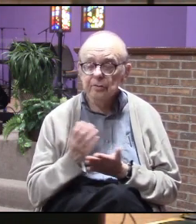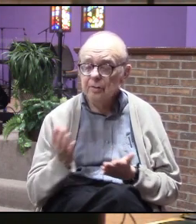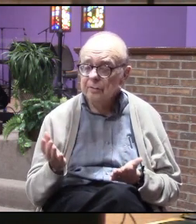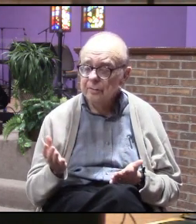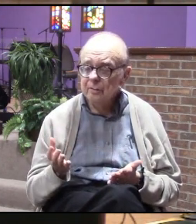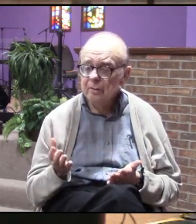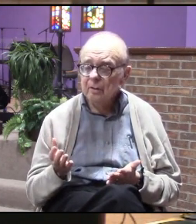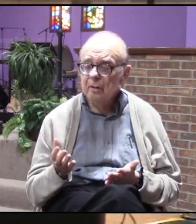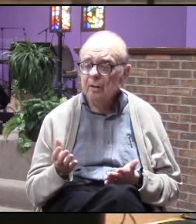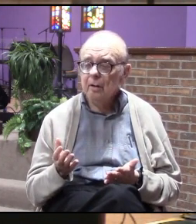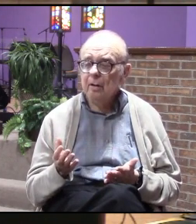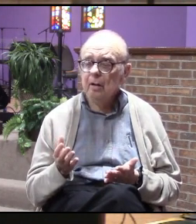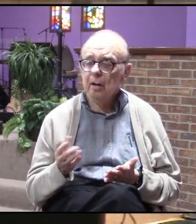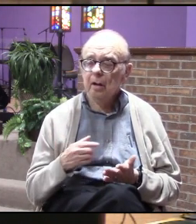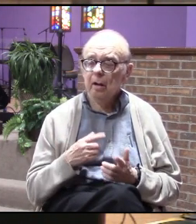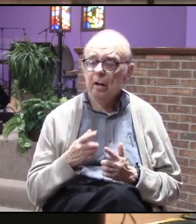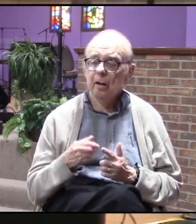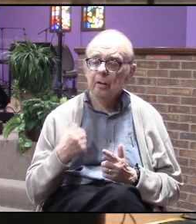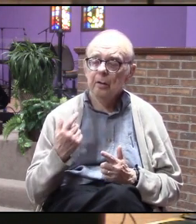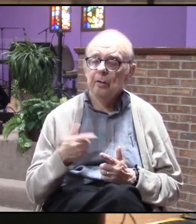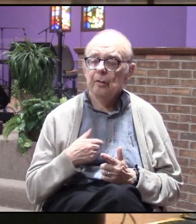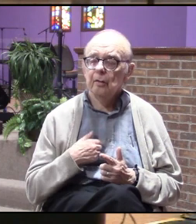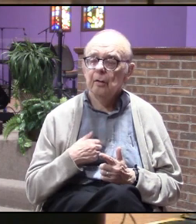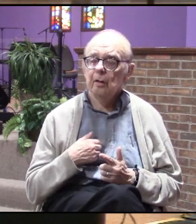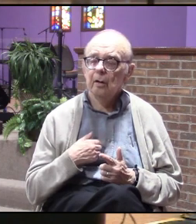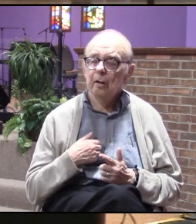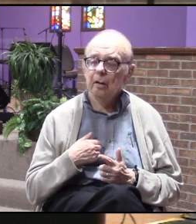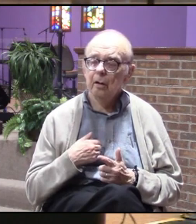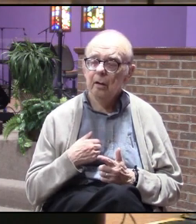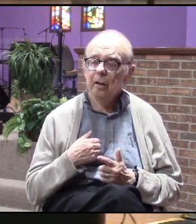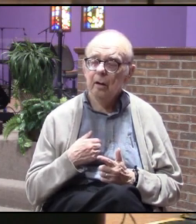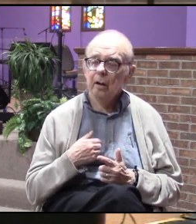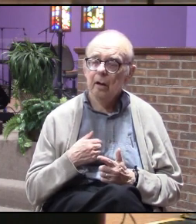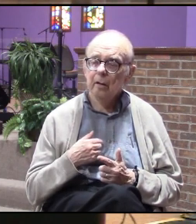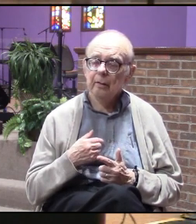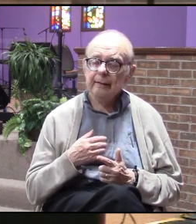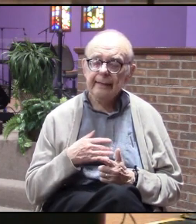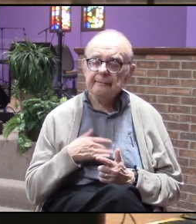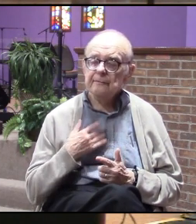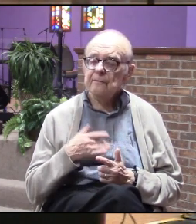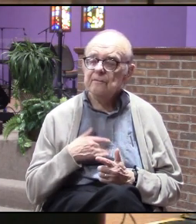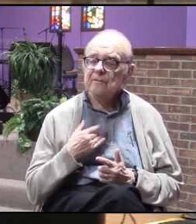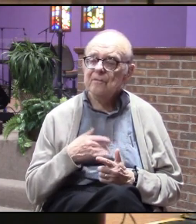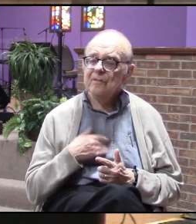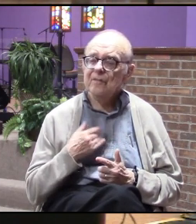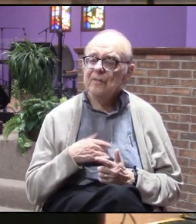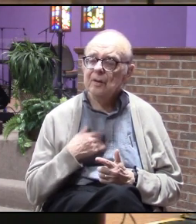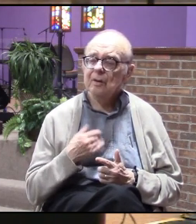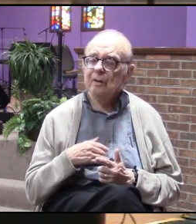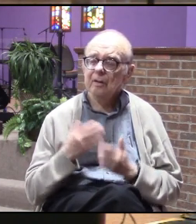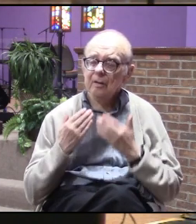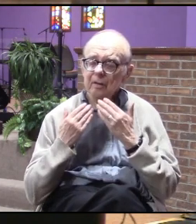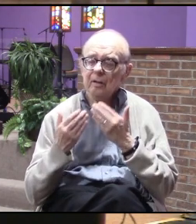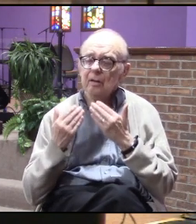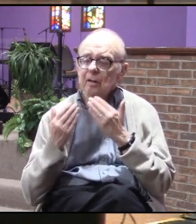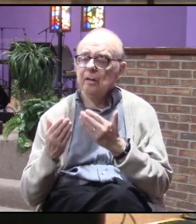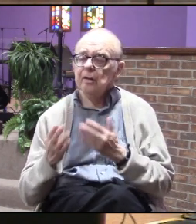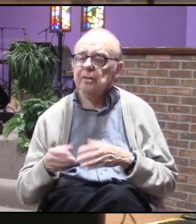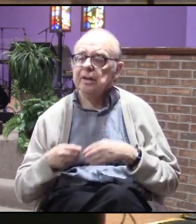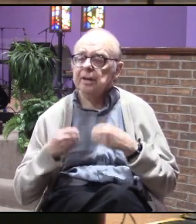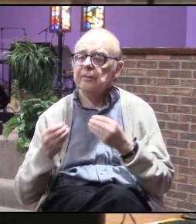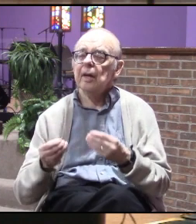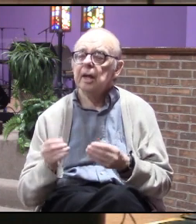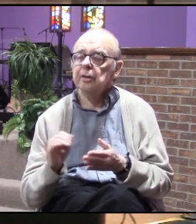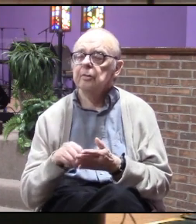deserve, then we're going to feel a sense of gratitude to extend that to